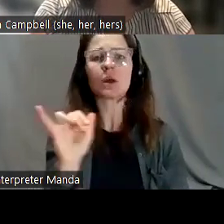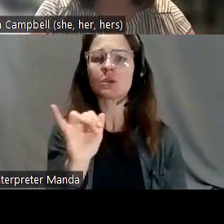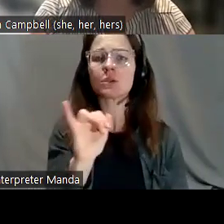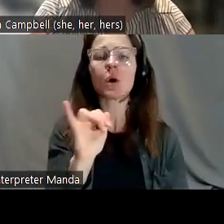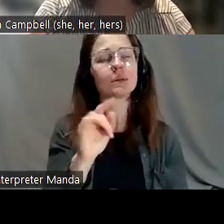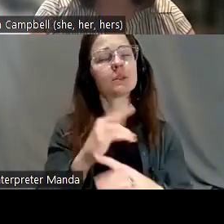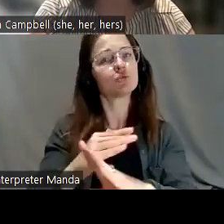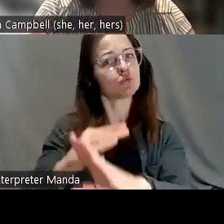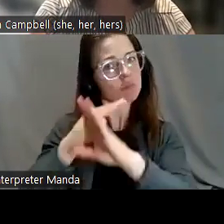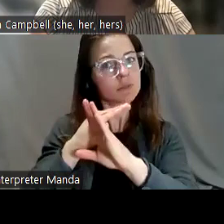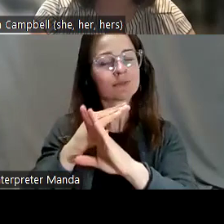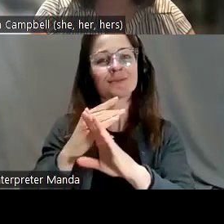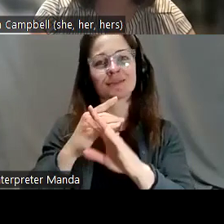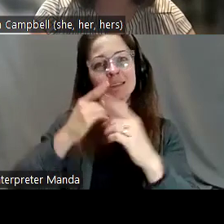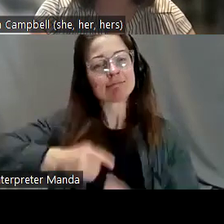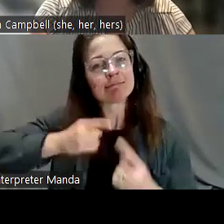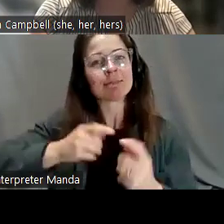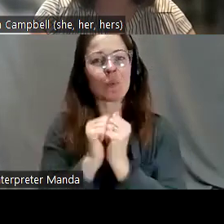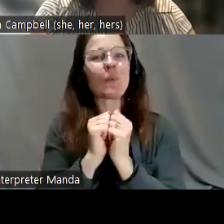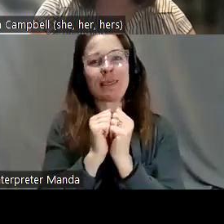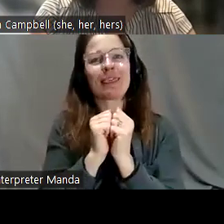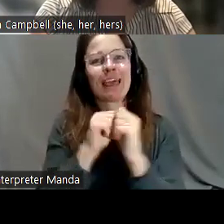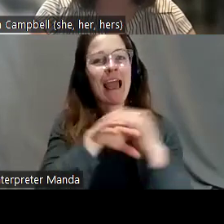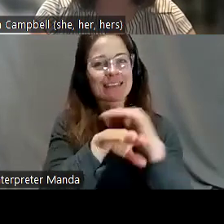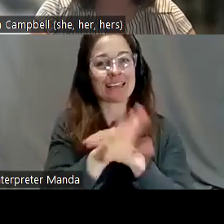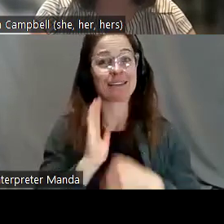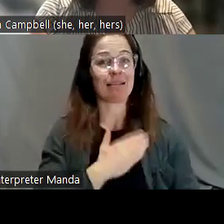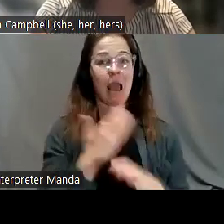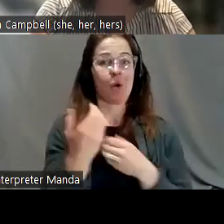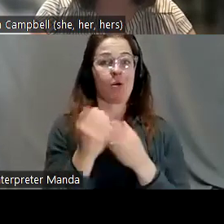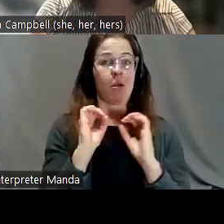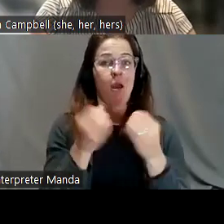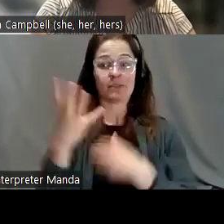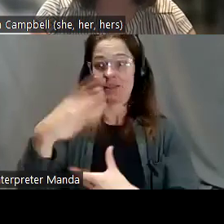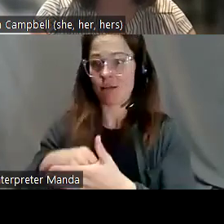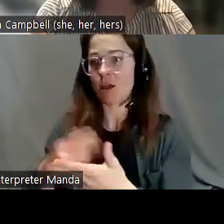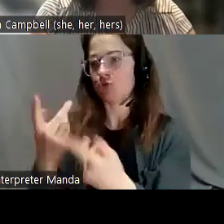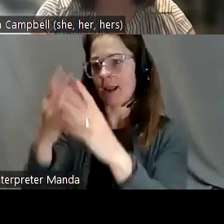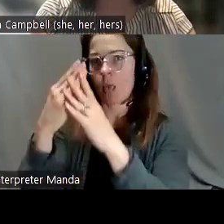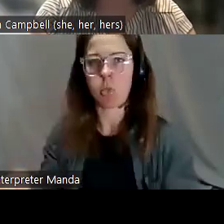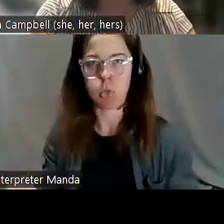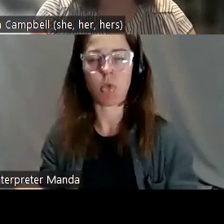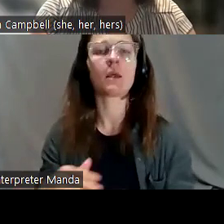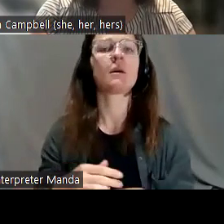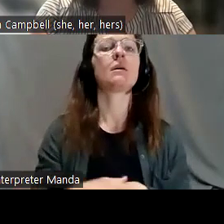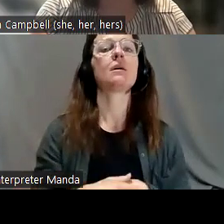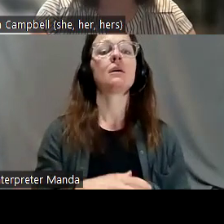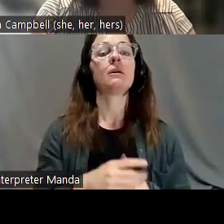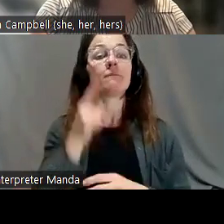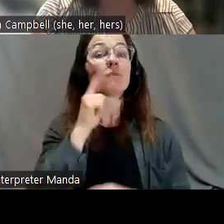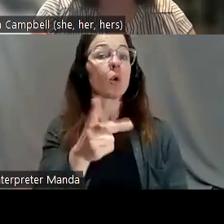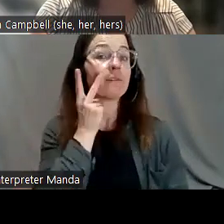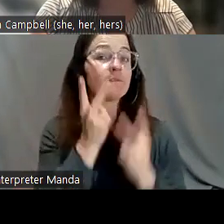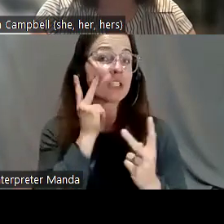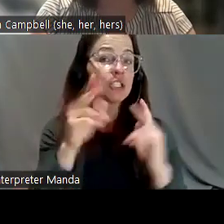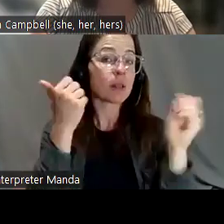obstacles with access, and our office tries to remedy that for populations with vision loss. We are